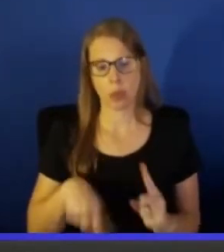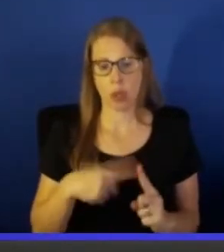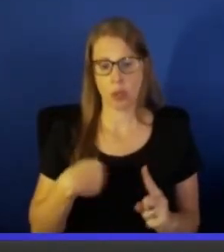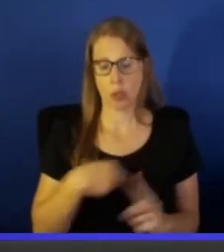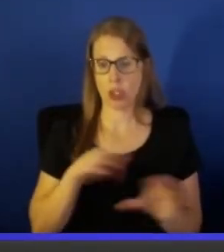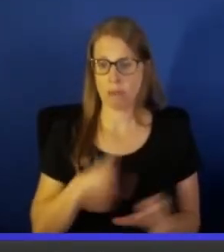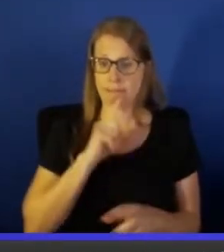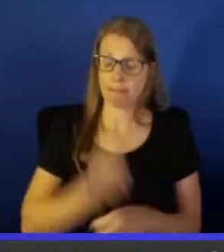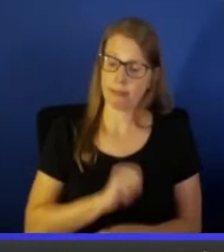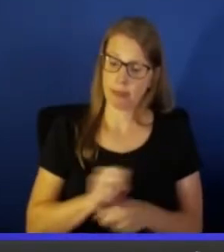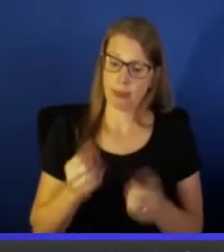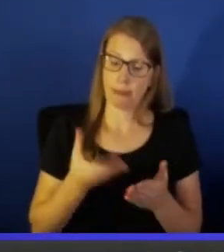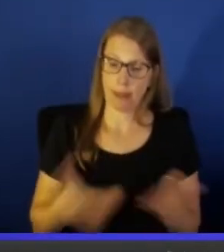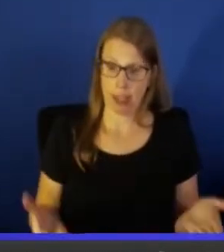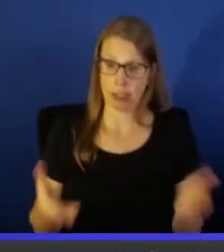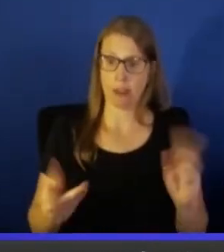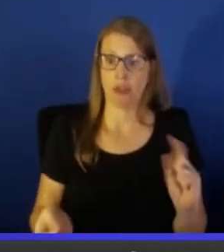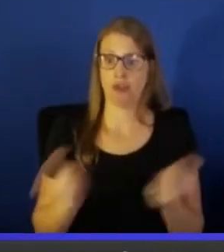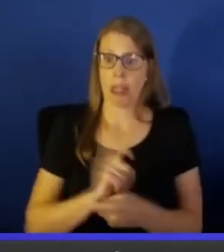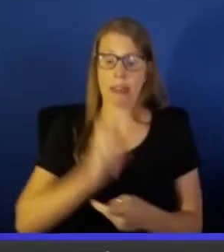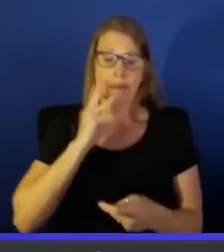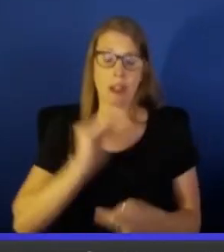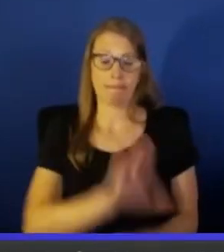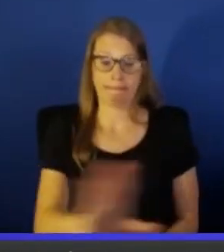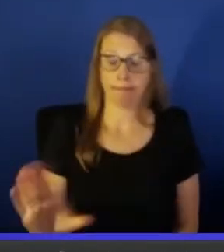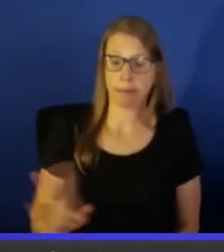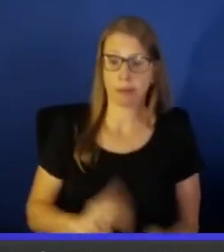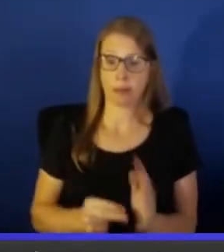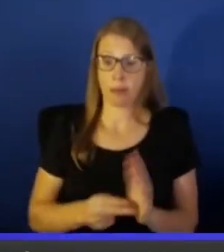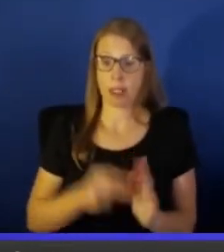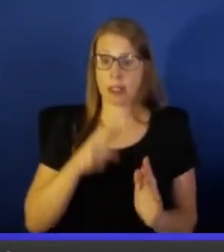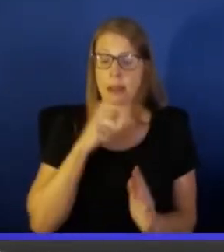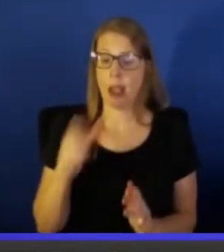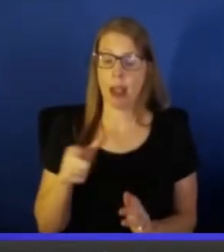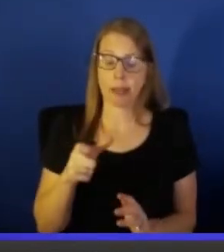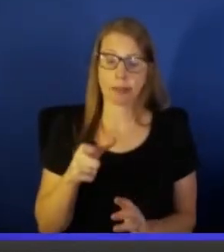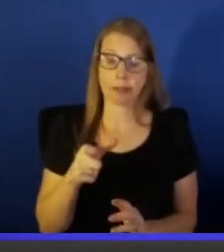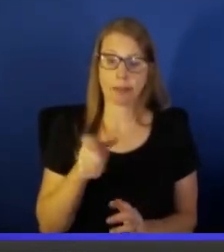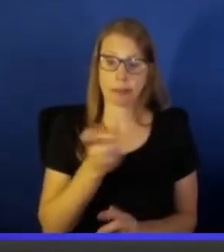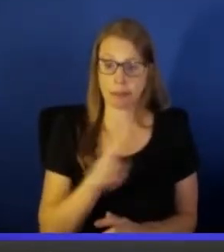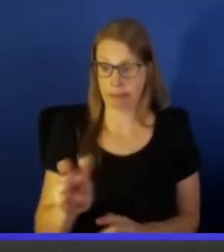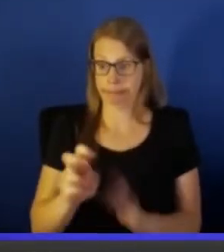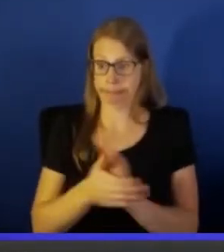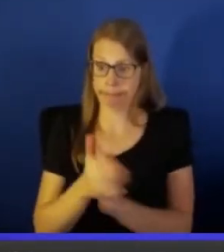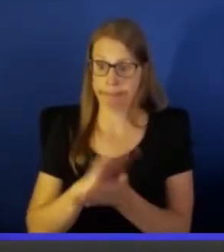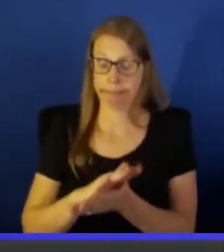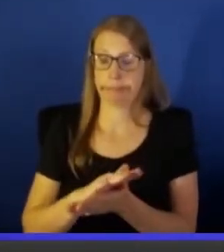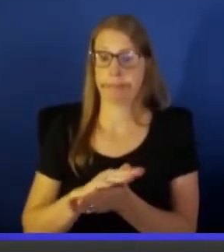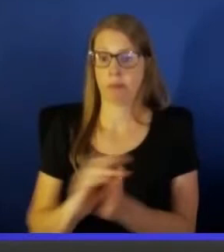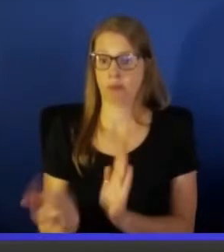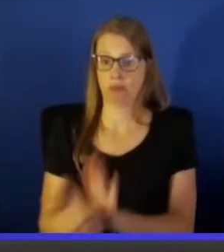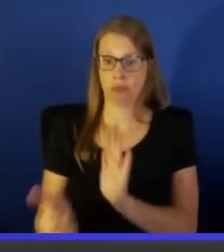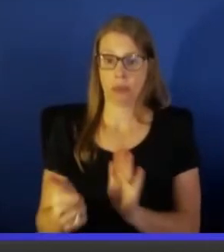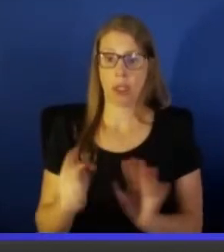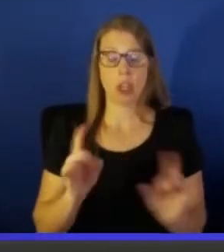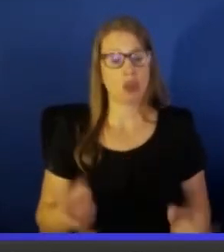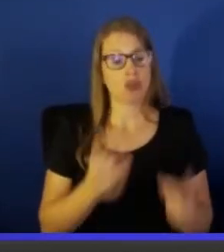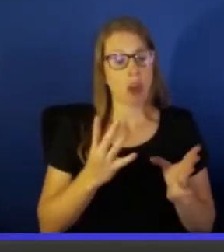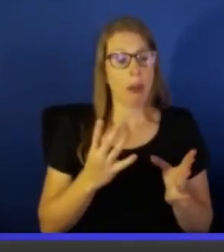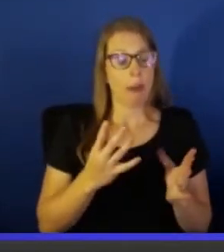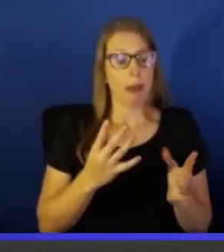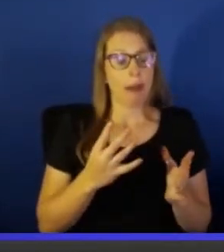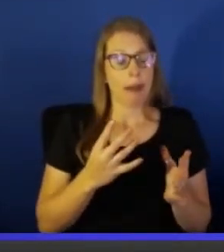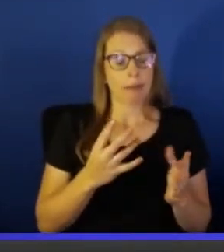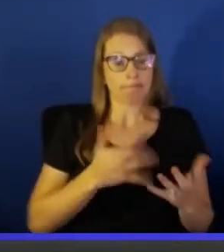the experience that people have, you're not just moving the crime. So if we all become this sort of trauma-sensitive, trauma-aware city and